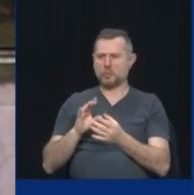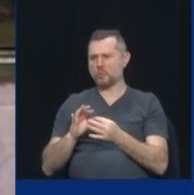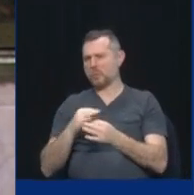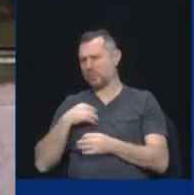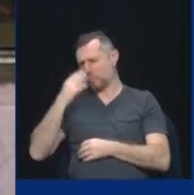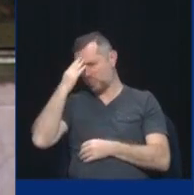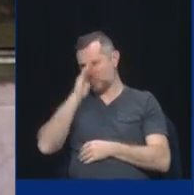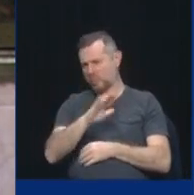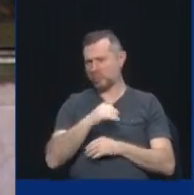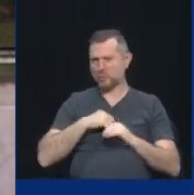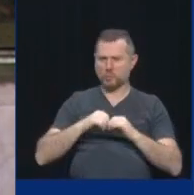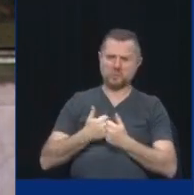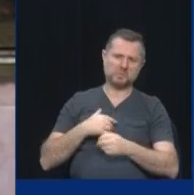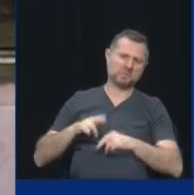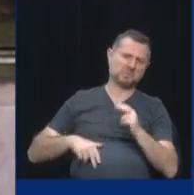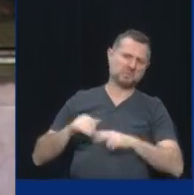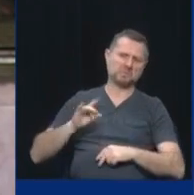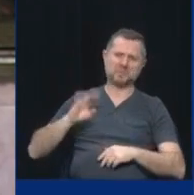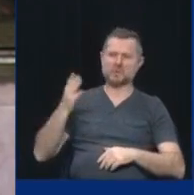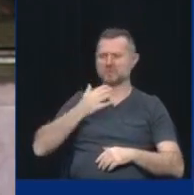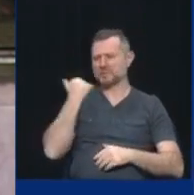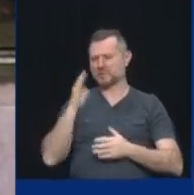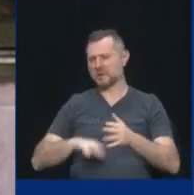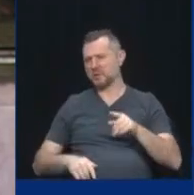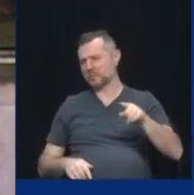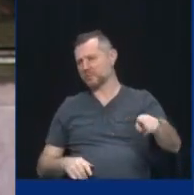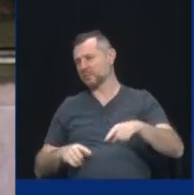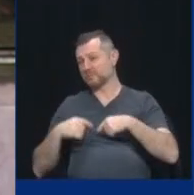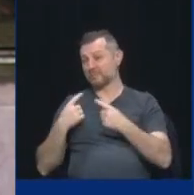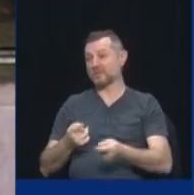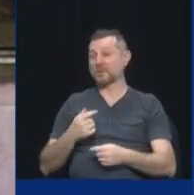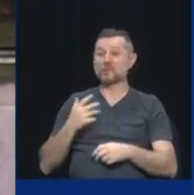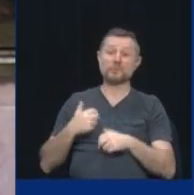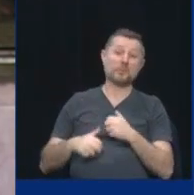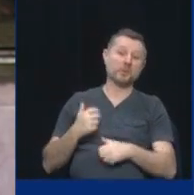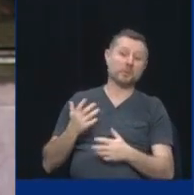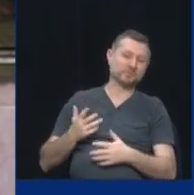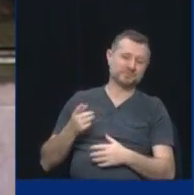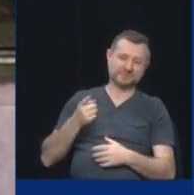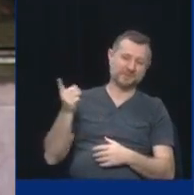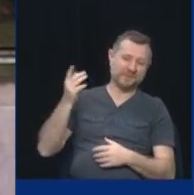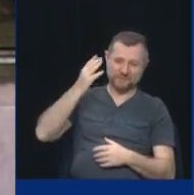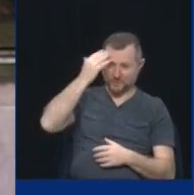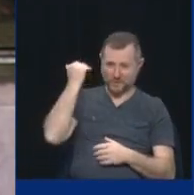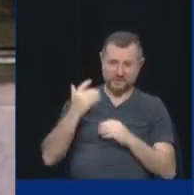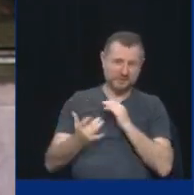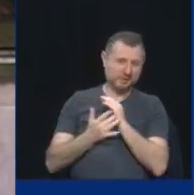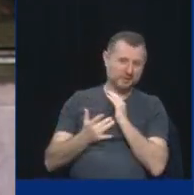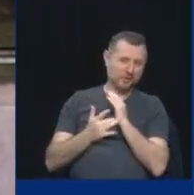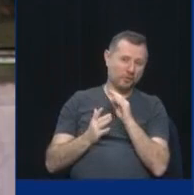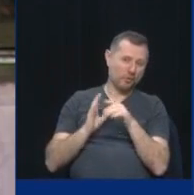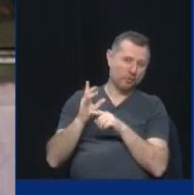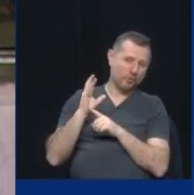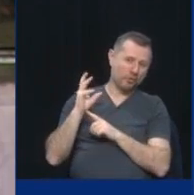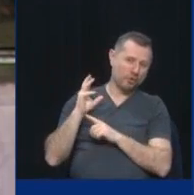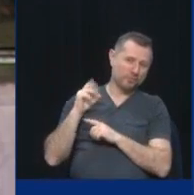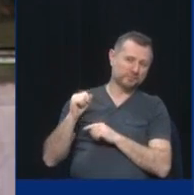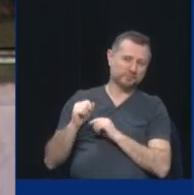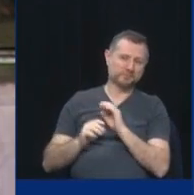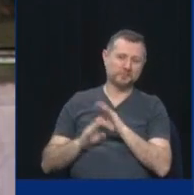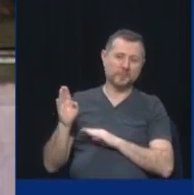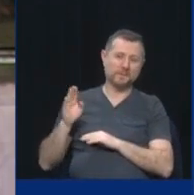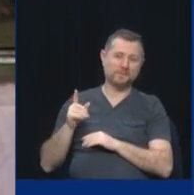we've been doing it all our life. What they leave out is the technology changed on how to build a tunnel. And we